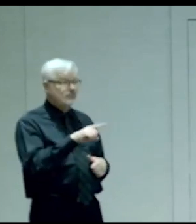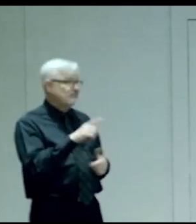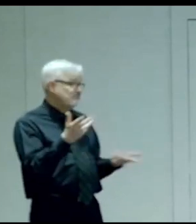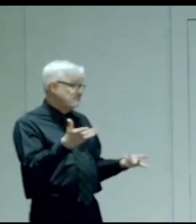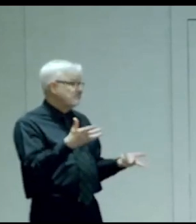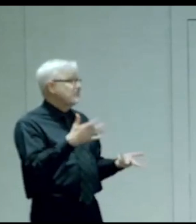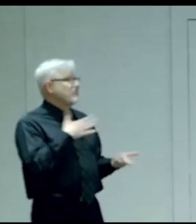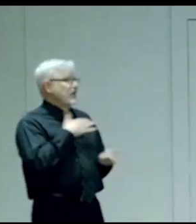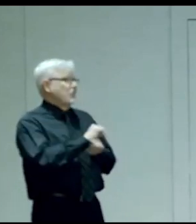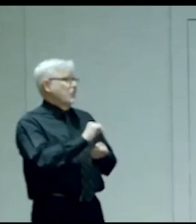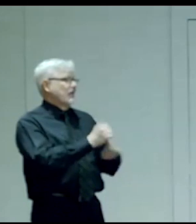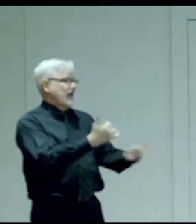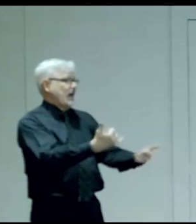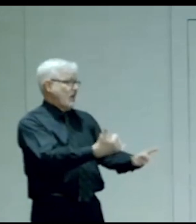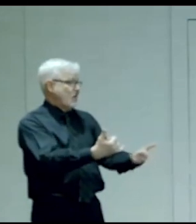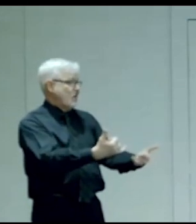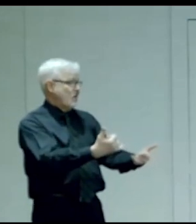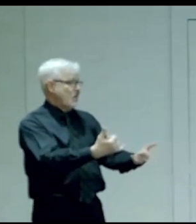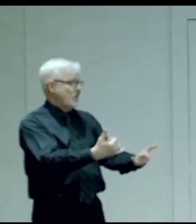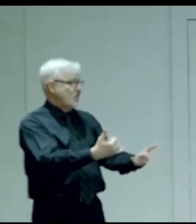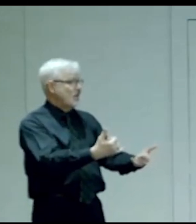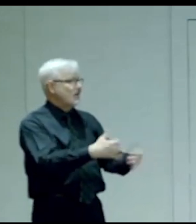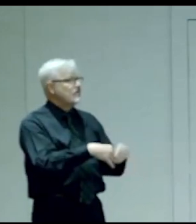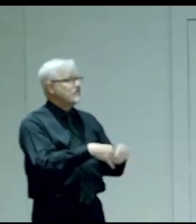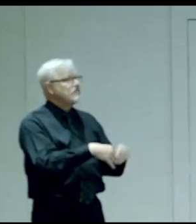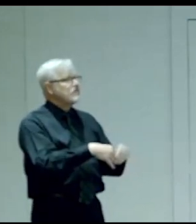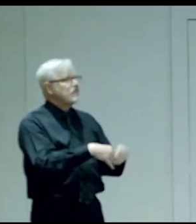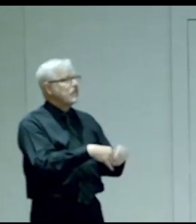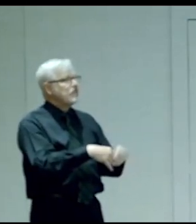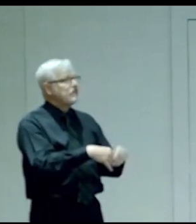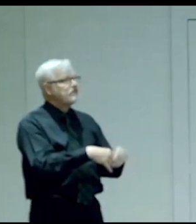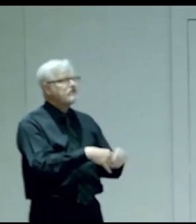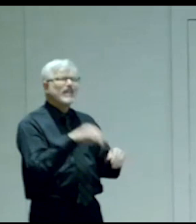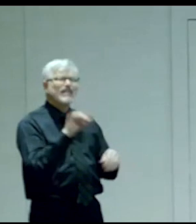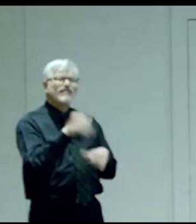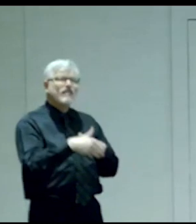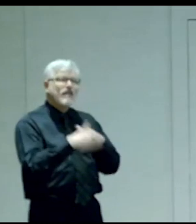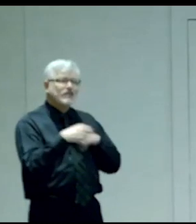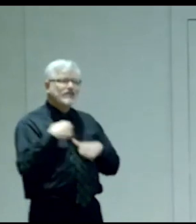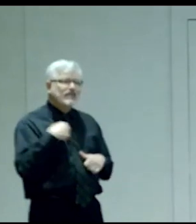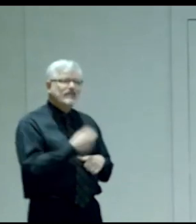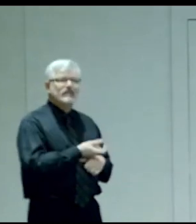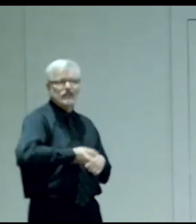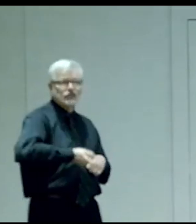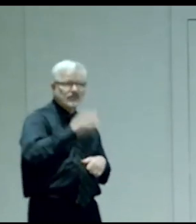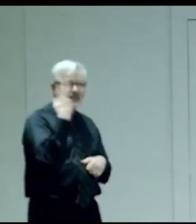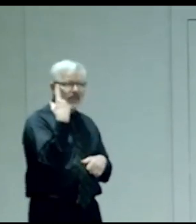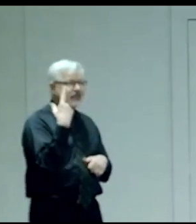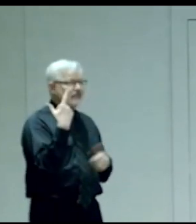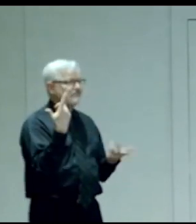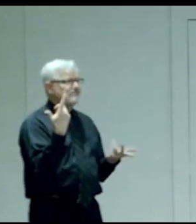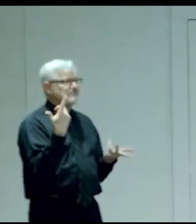going on right now, which I think begins to help us to understand the complexity of